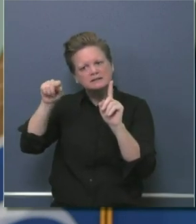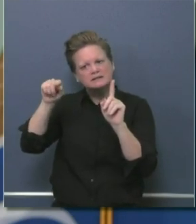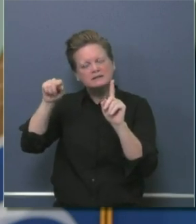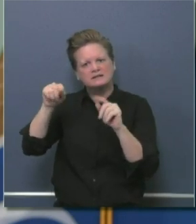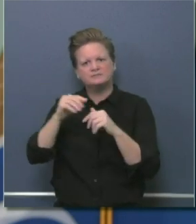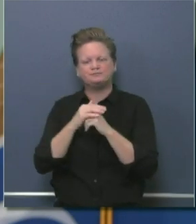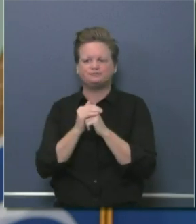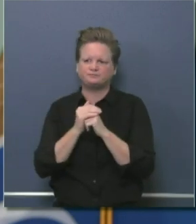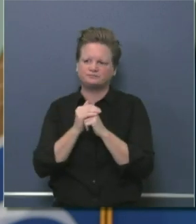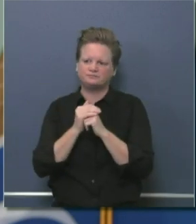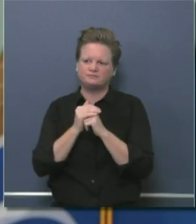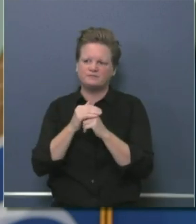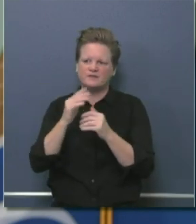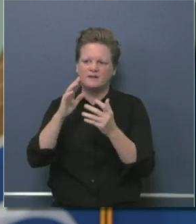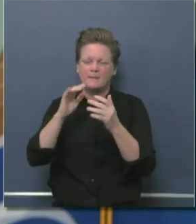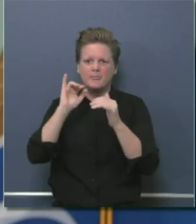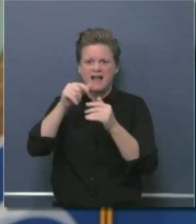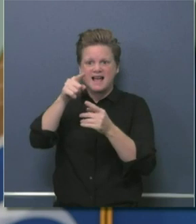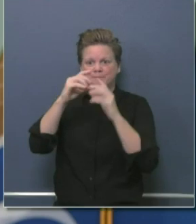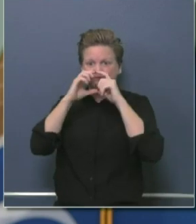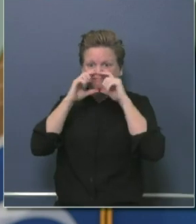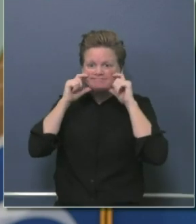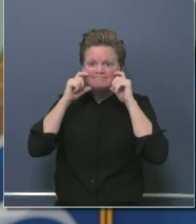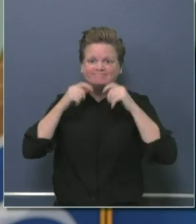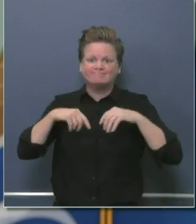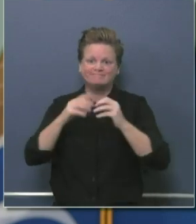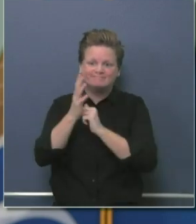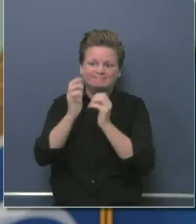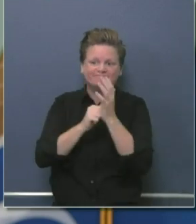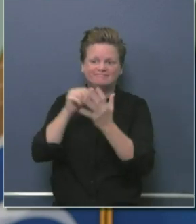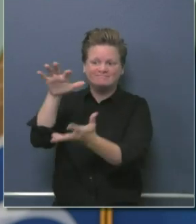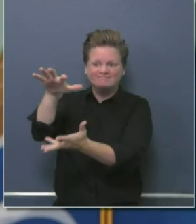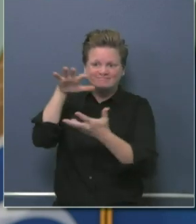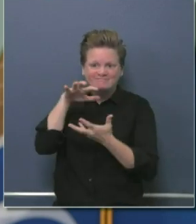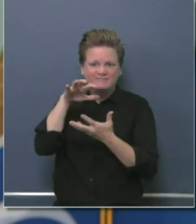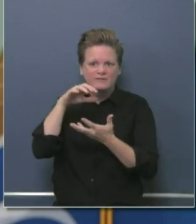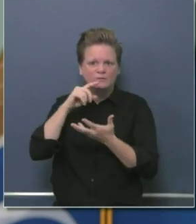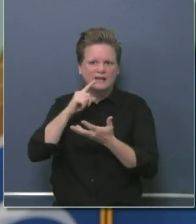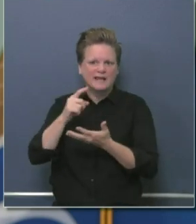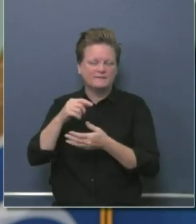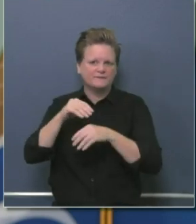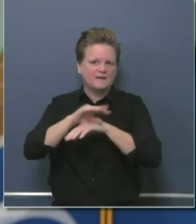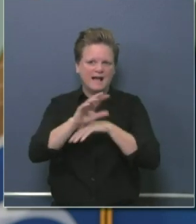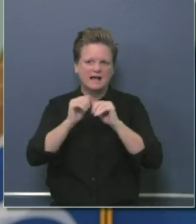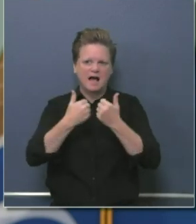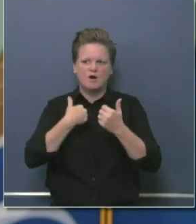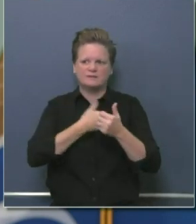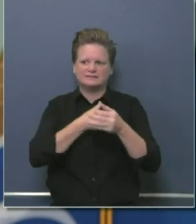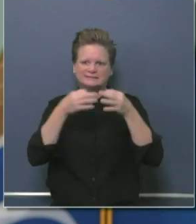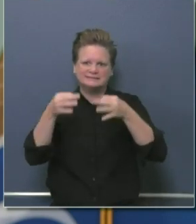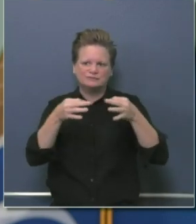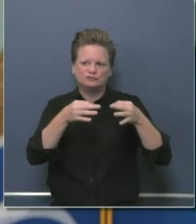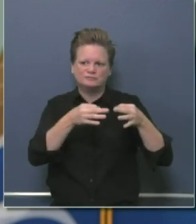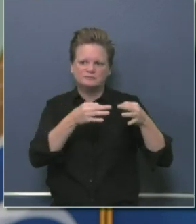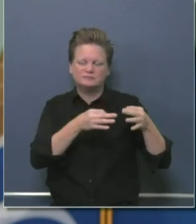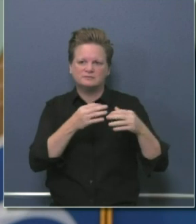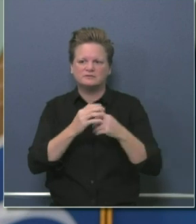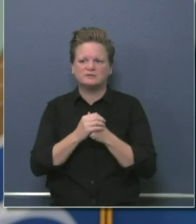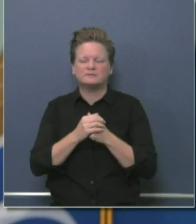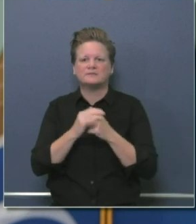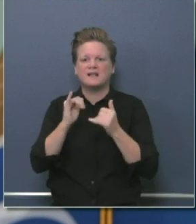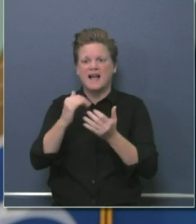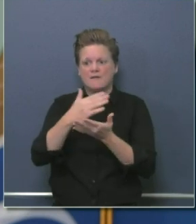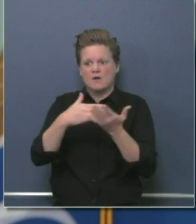another critical indicator allows move into phase two. The tracing work that now is being done in real time, this